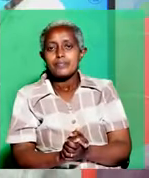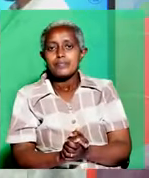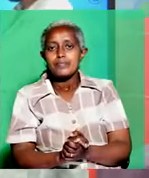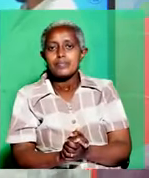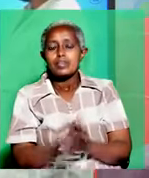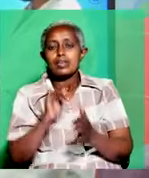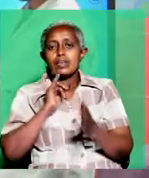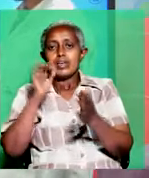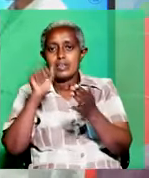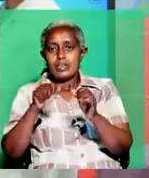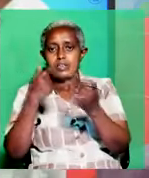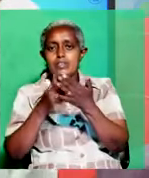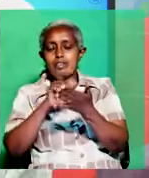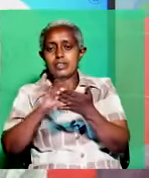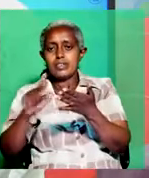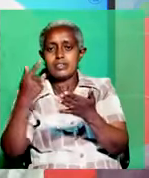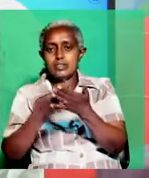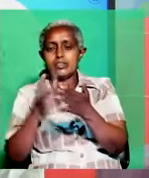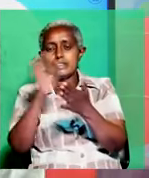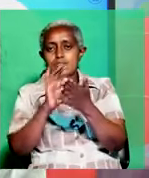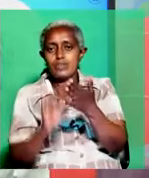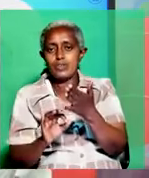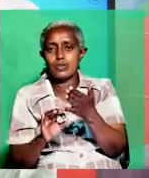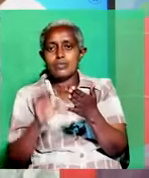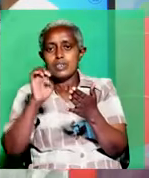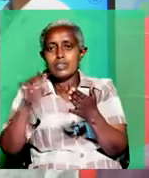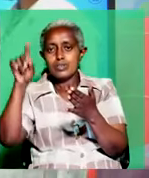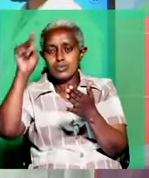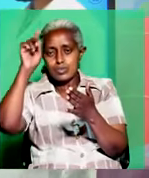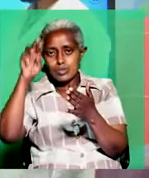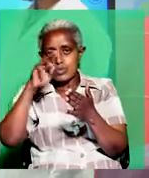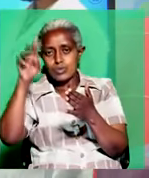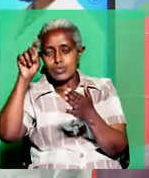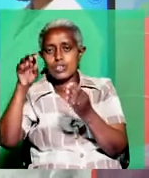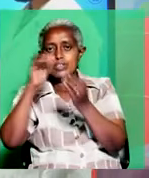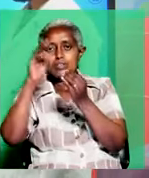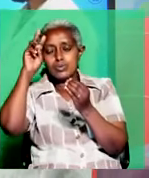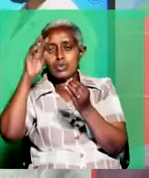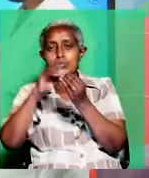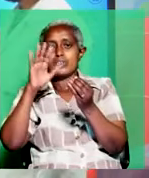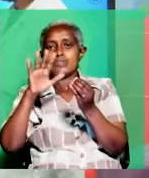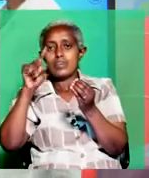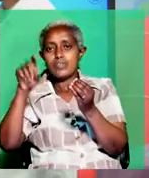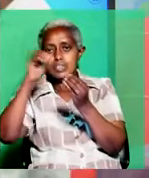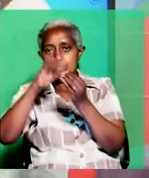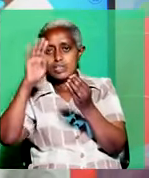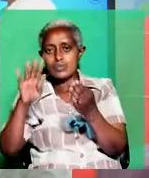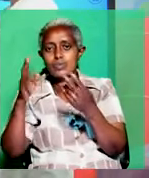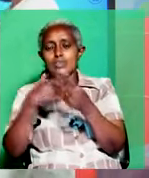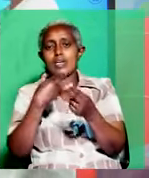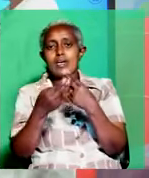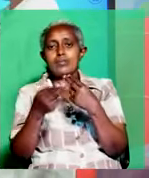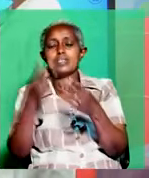I can rewrite this in this form. We have this e raised to the square root of x squared plus 5x plus 4 times the product of the two